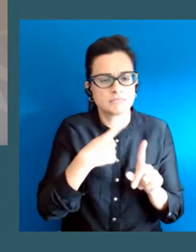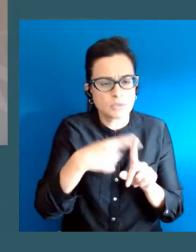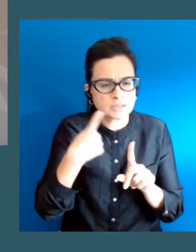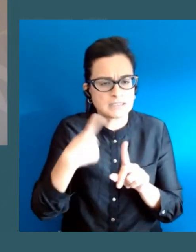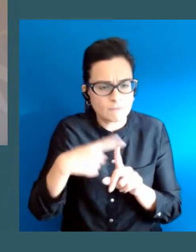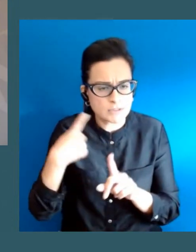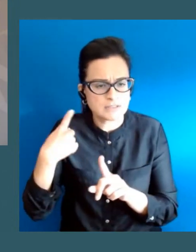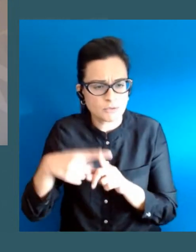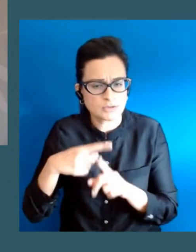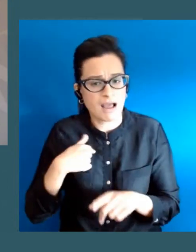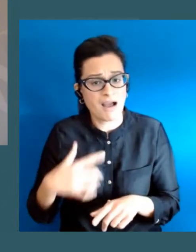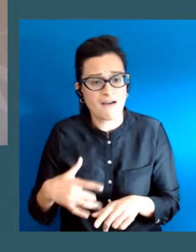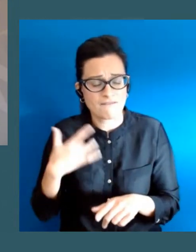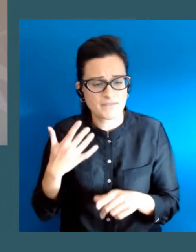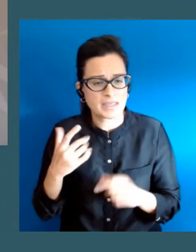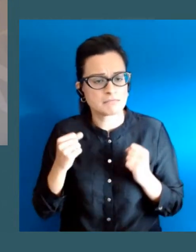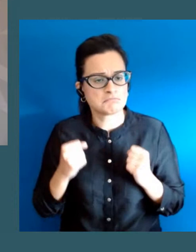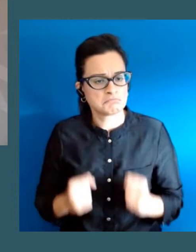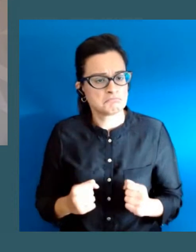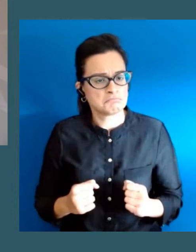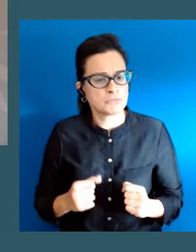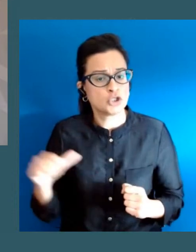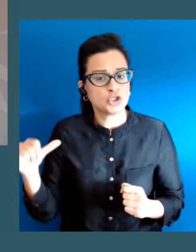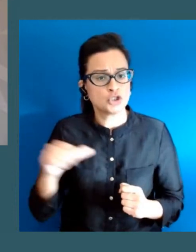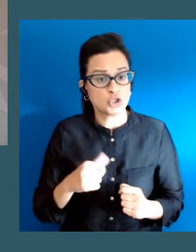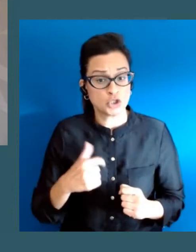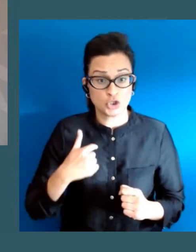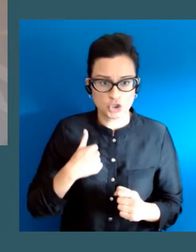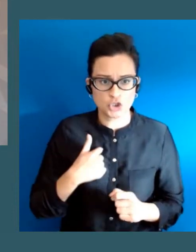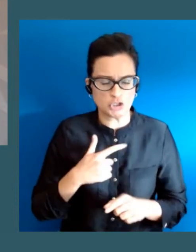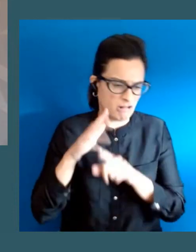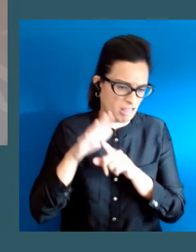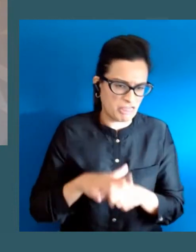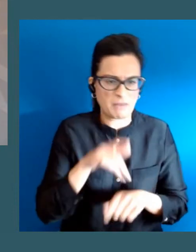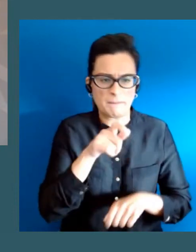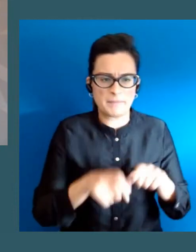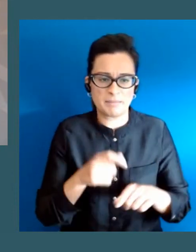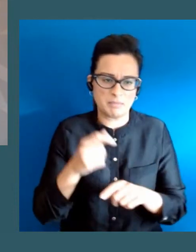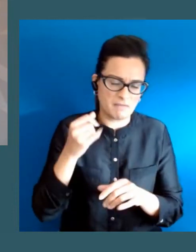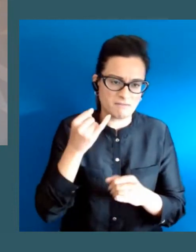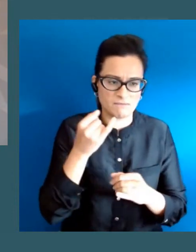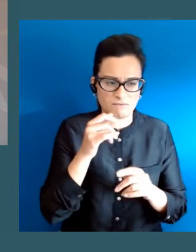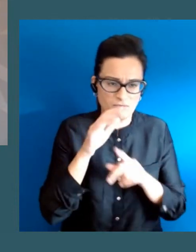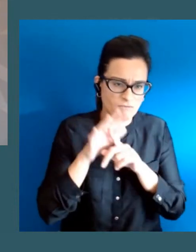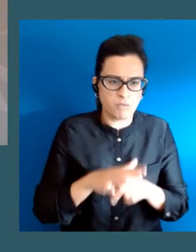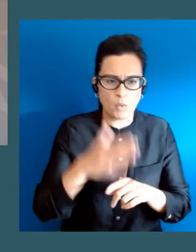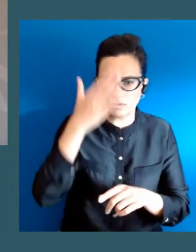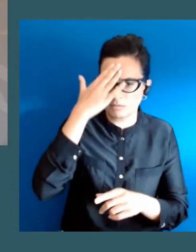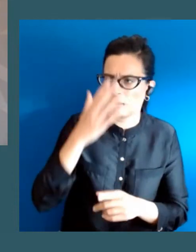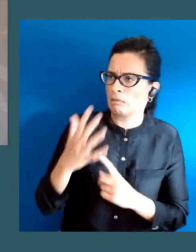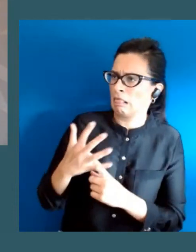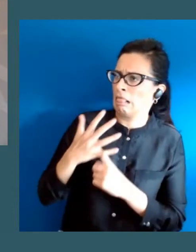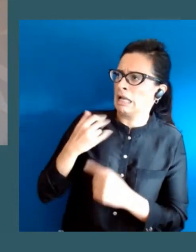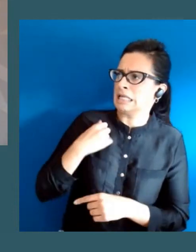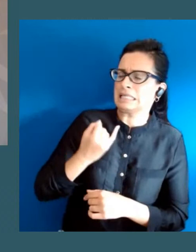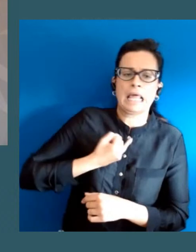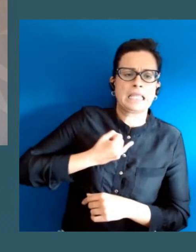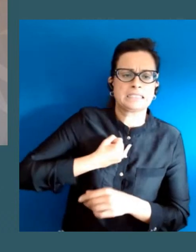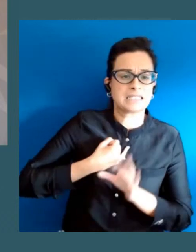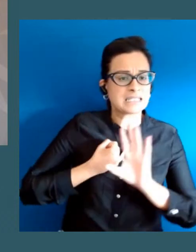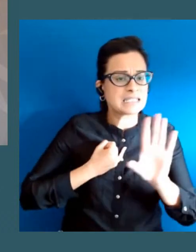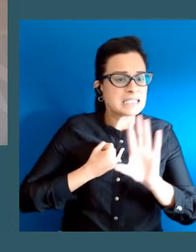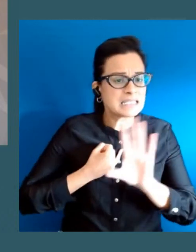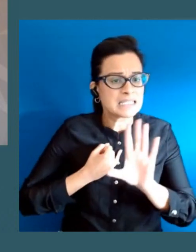very strongly that we should never, ever make a mother feel guilty for either